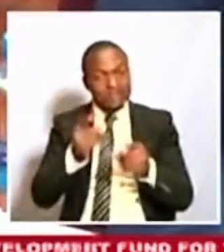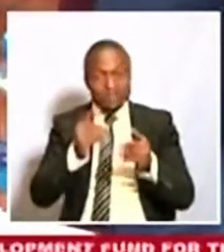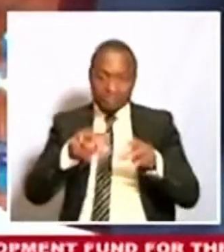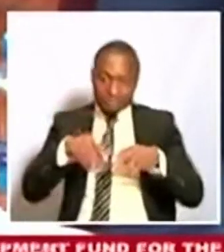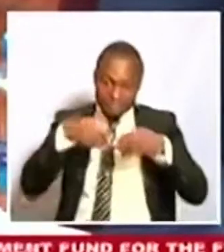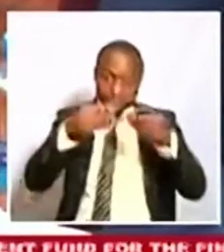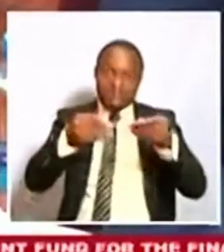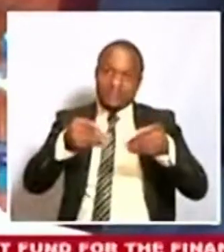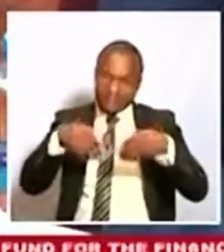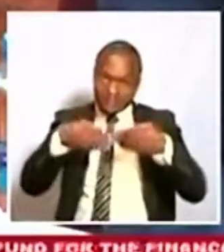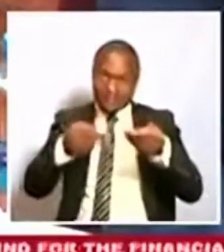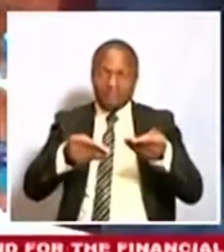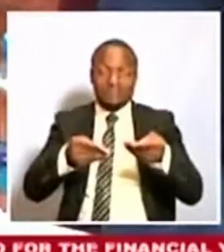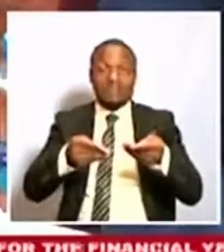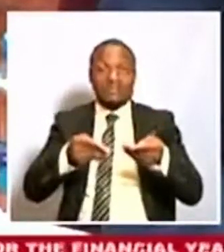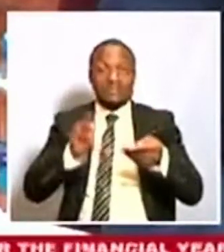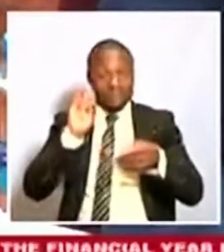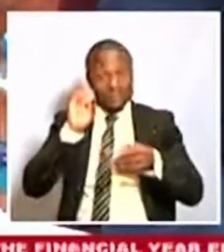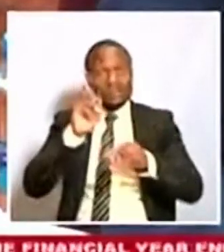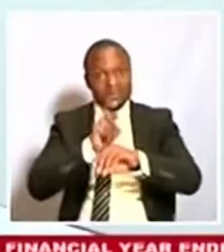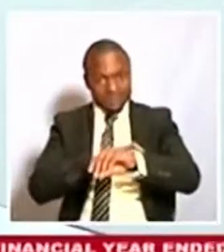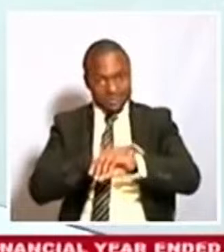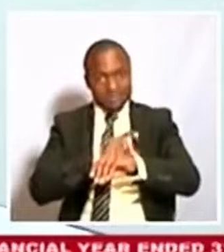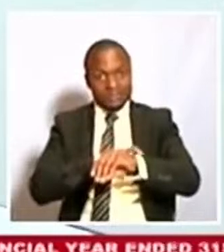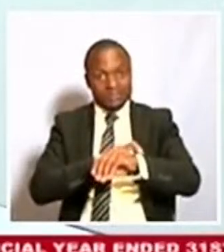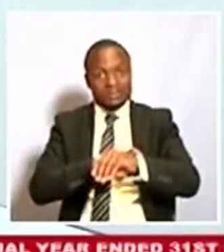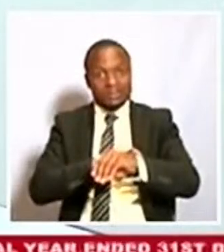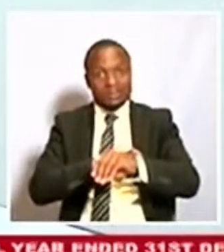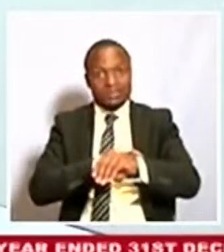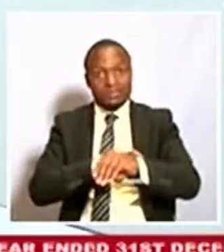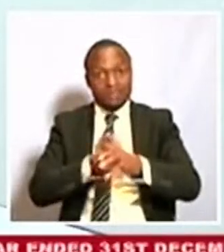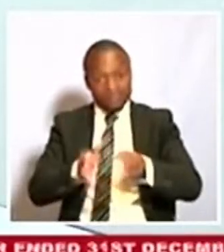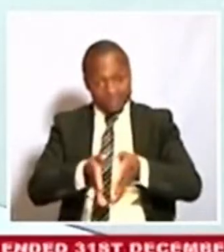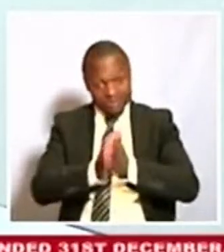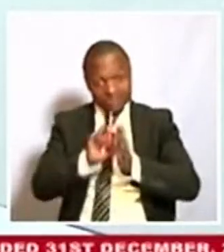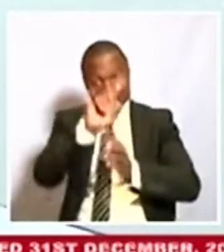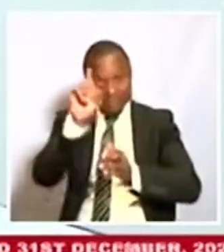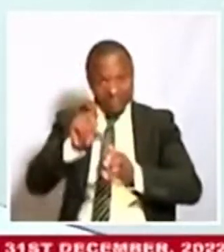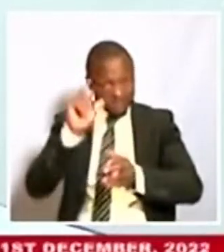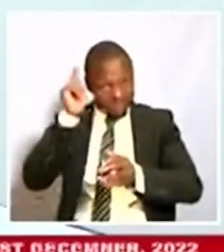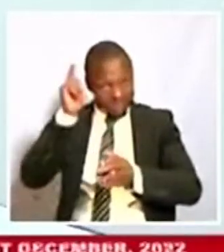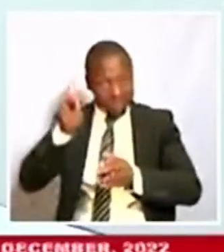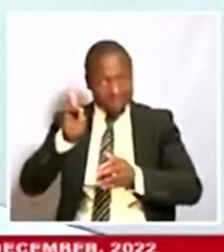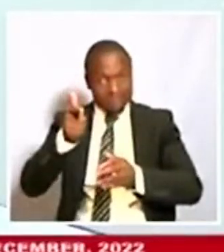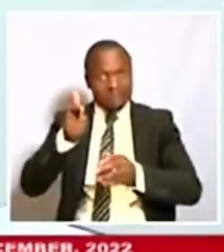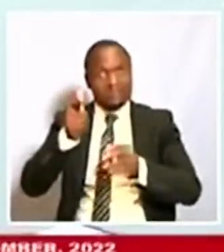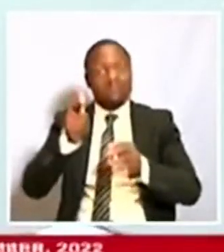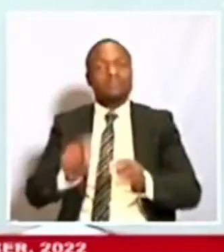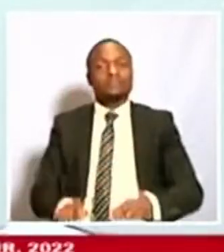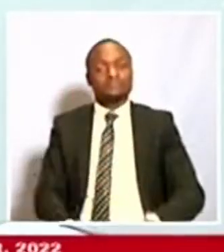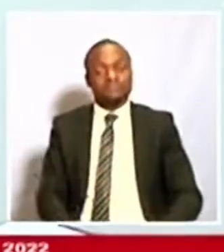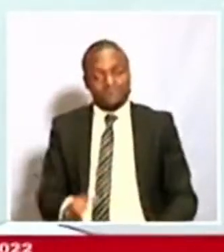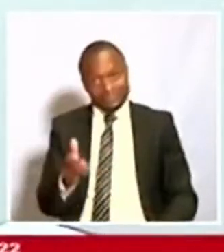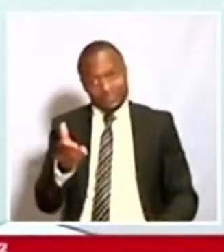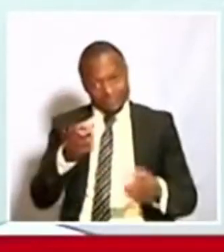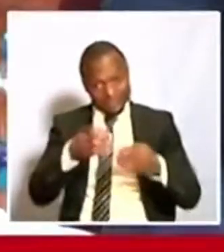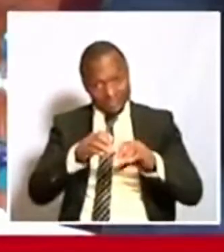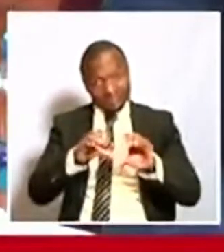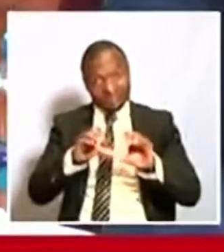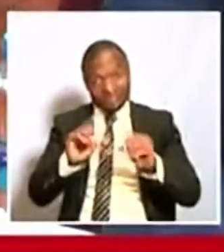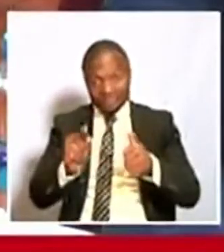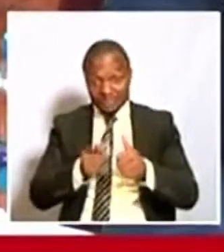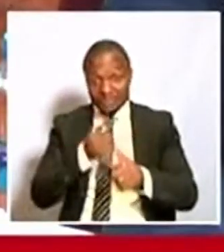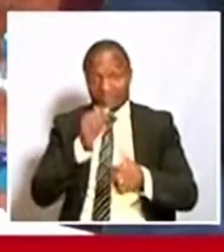submitting. Okay. There will be time when you will be making those clarifications. All right. So we go to the remedial measure. Okay. The